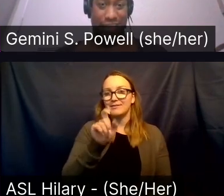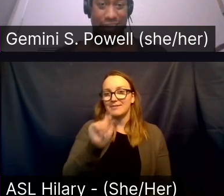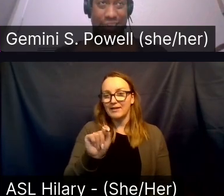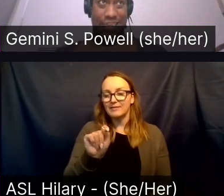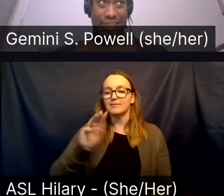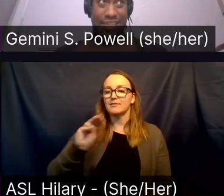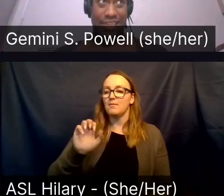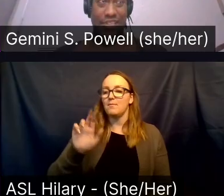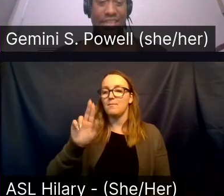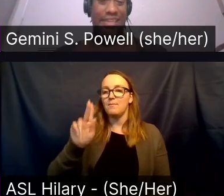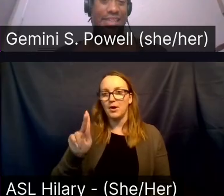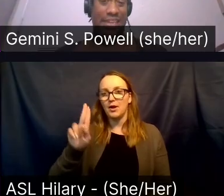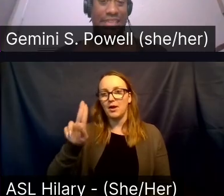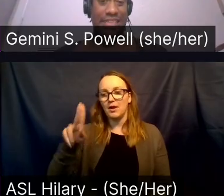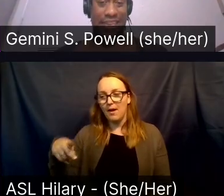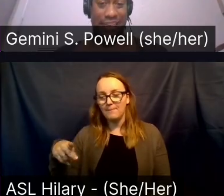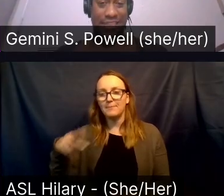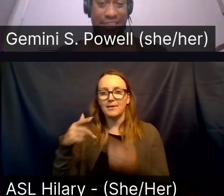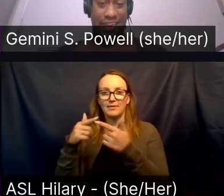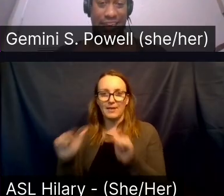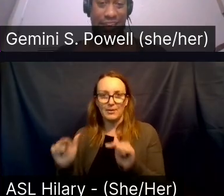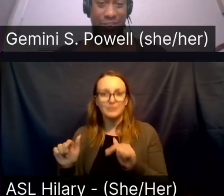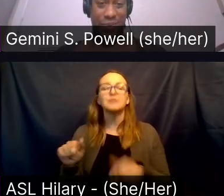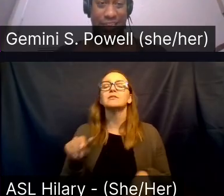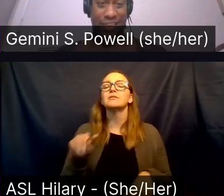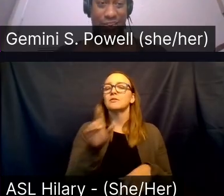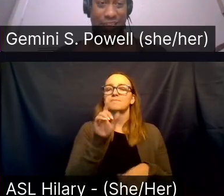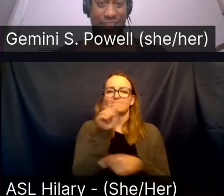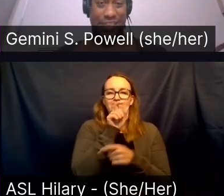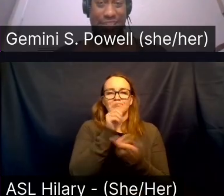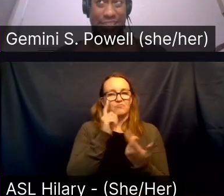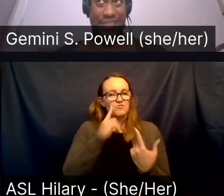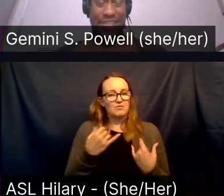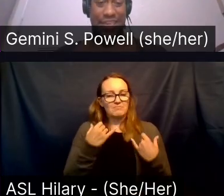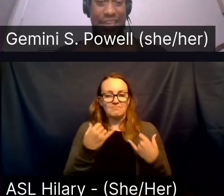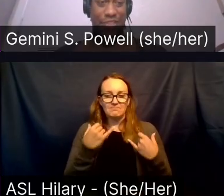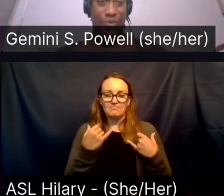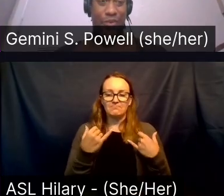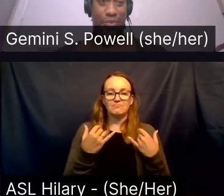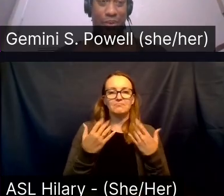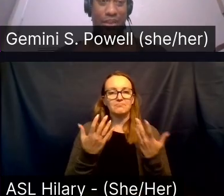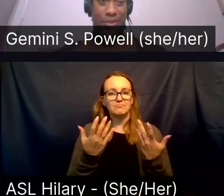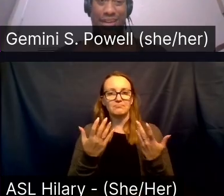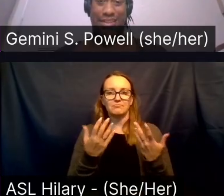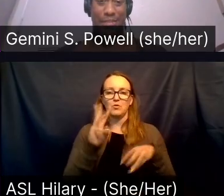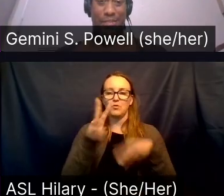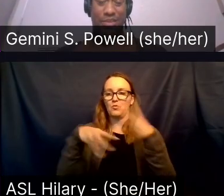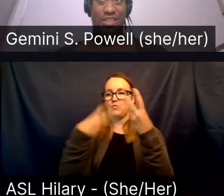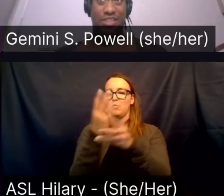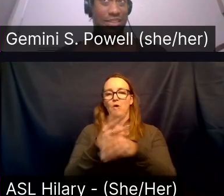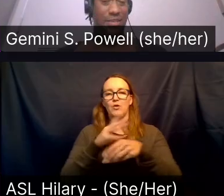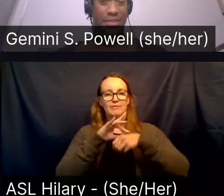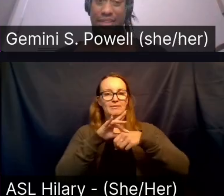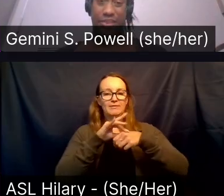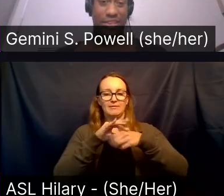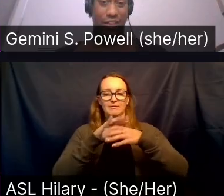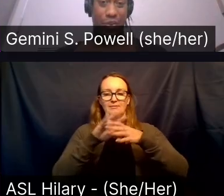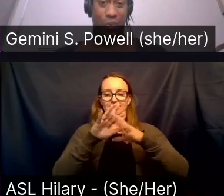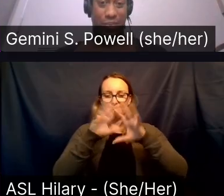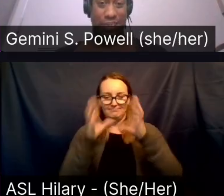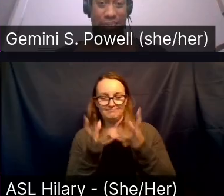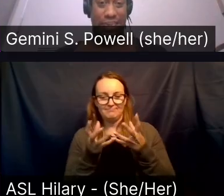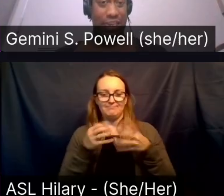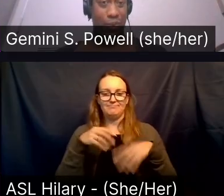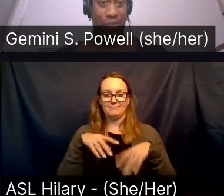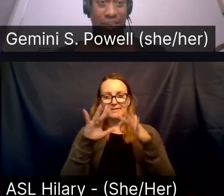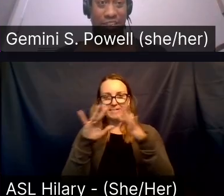Language. Essentially, in today's day and age with the internet, this is the integral building block that builds just about everything on the